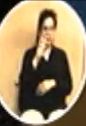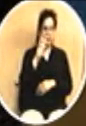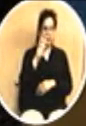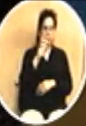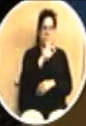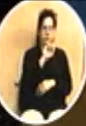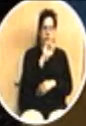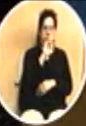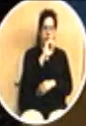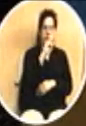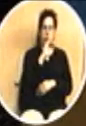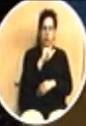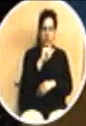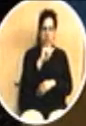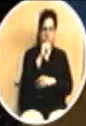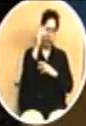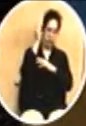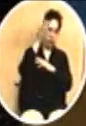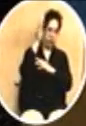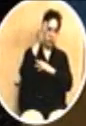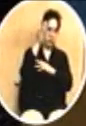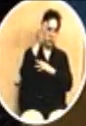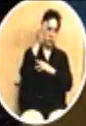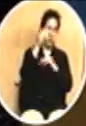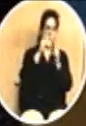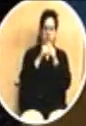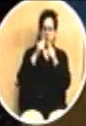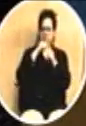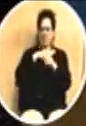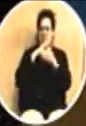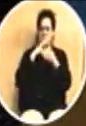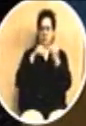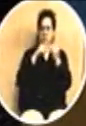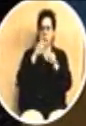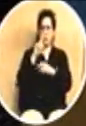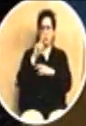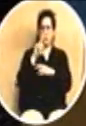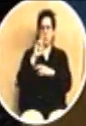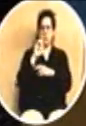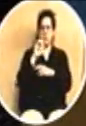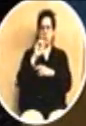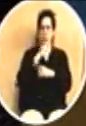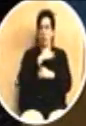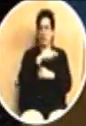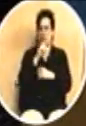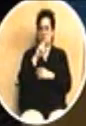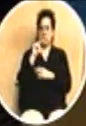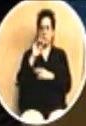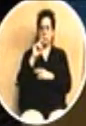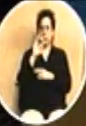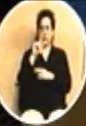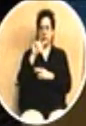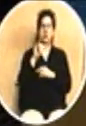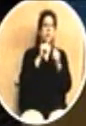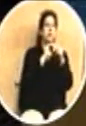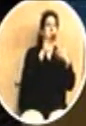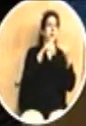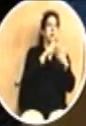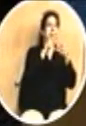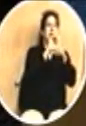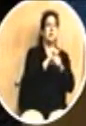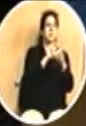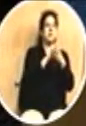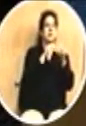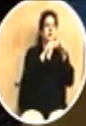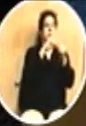address in counter to the gentleman who spoke last week about morality and religion being separate. Of all the dispositions and habits which lead